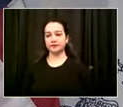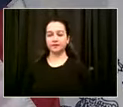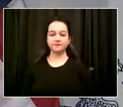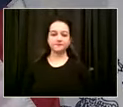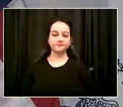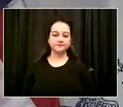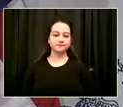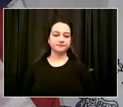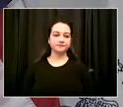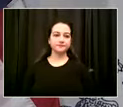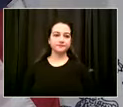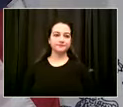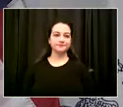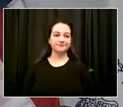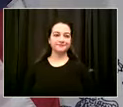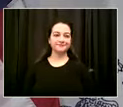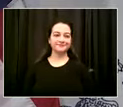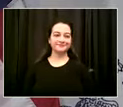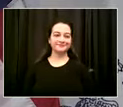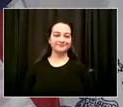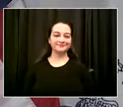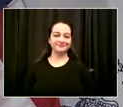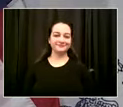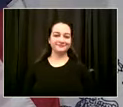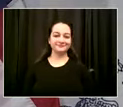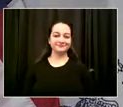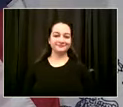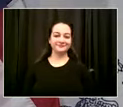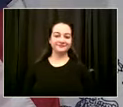esperan por una dosis de esperanza.